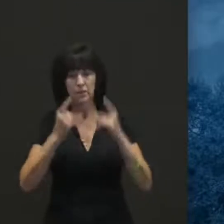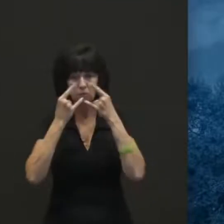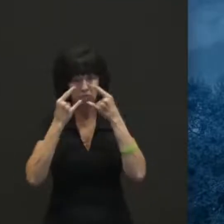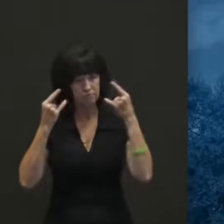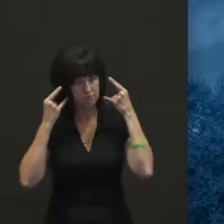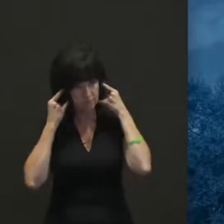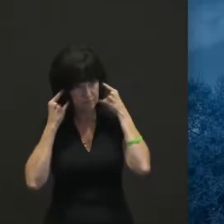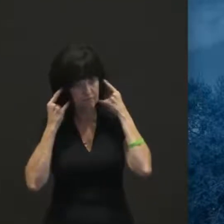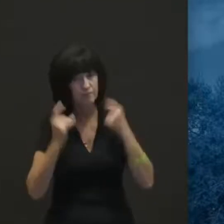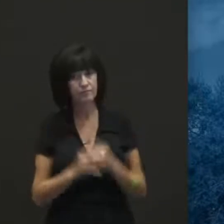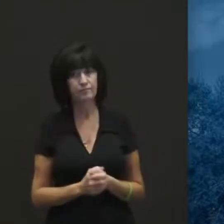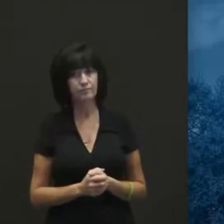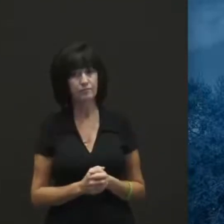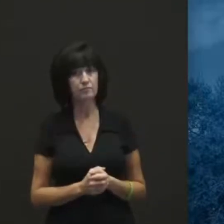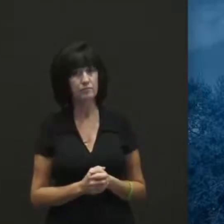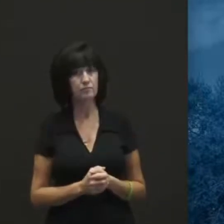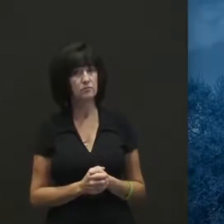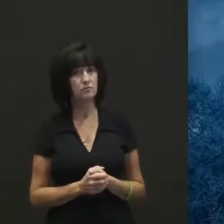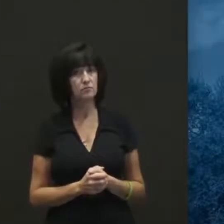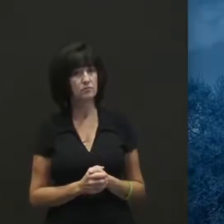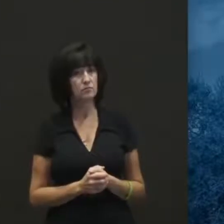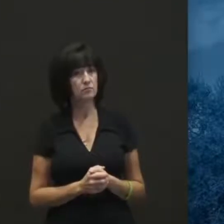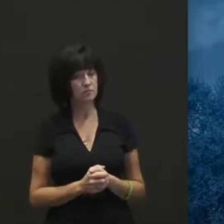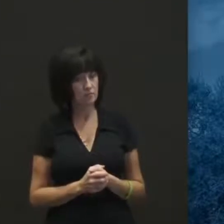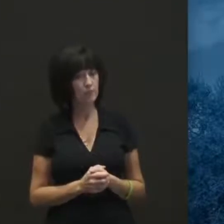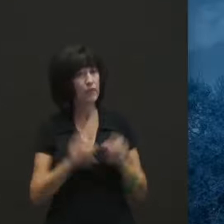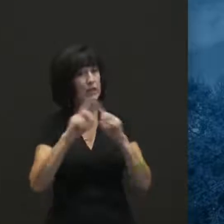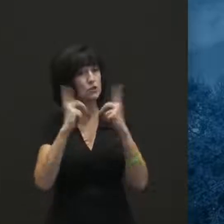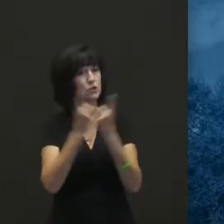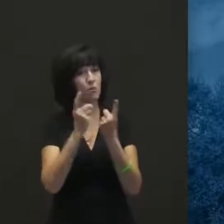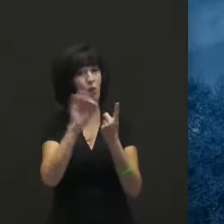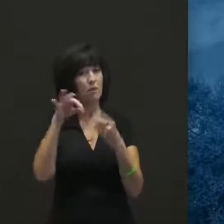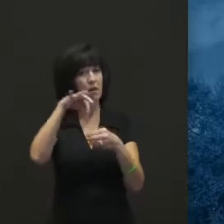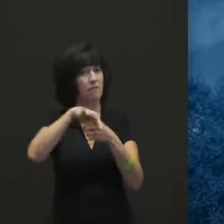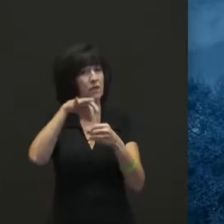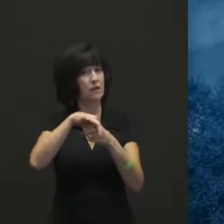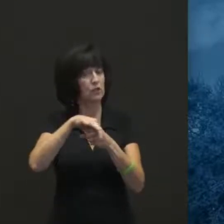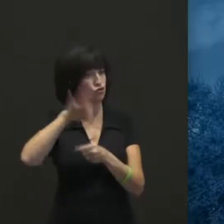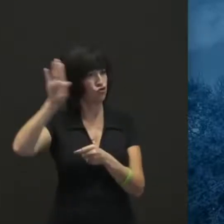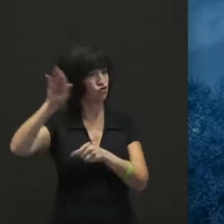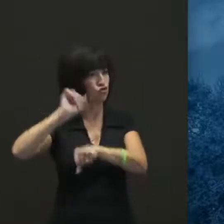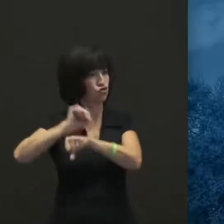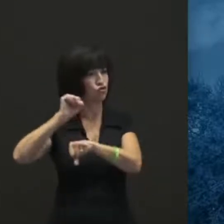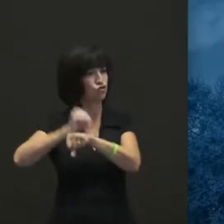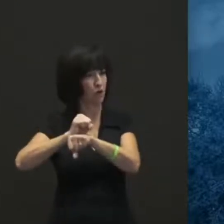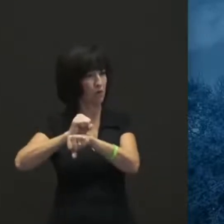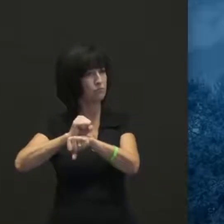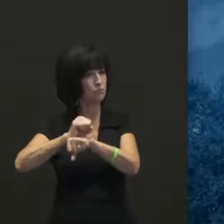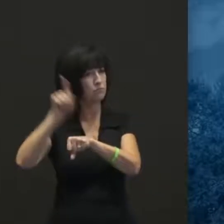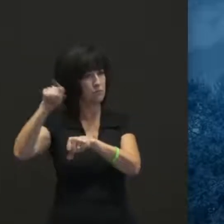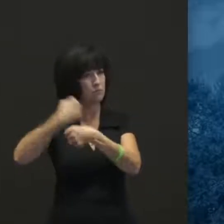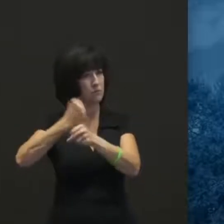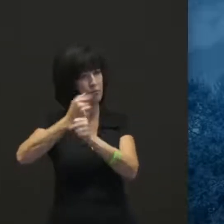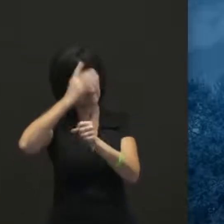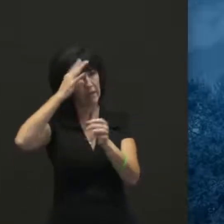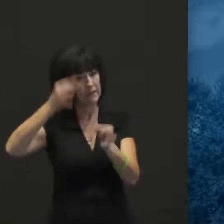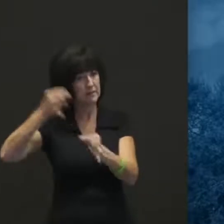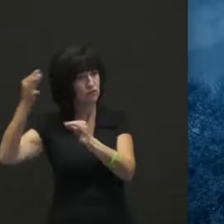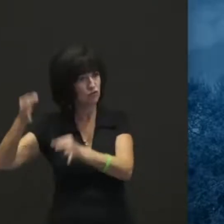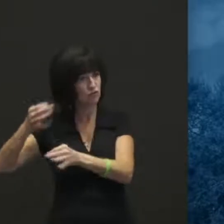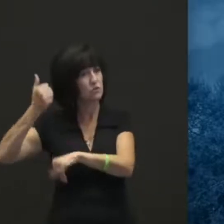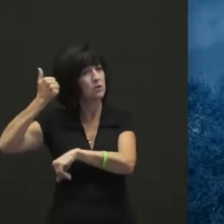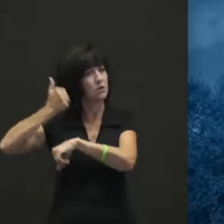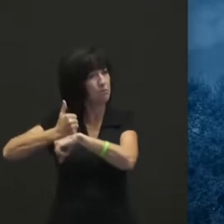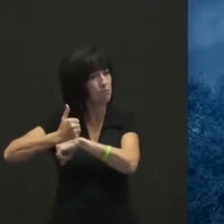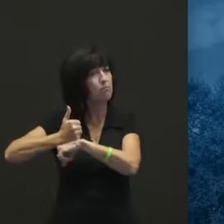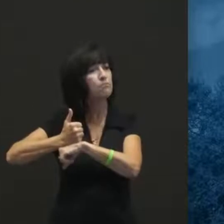elections is done by the Department of Elections, and they make those decisions based on recommendations